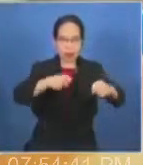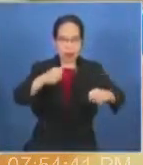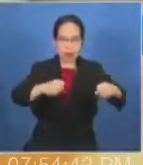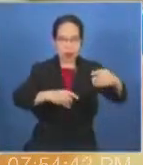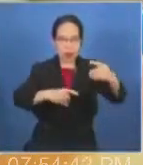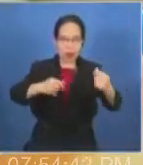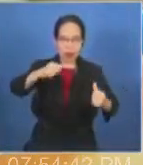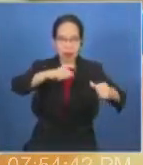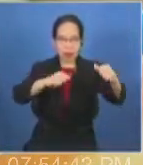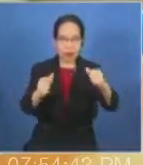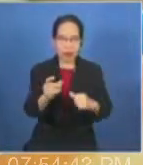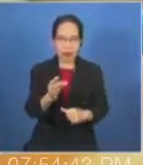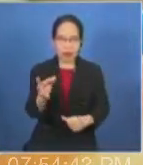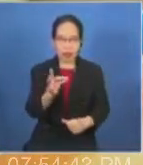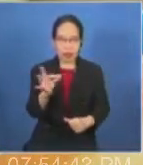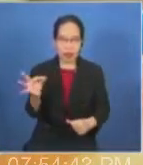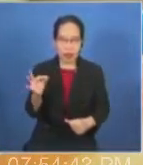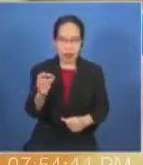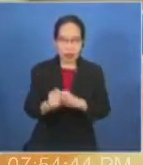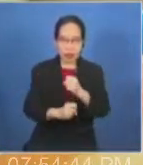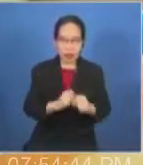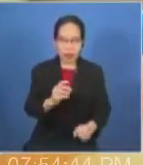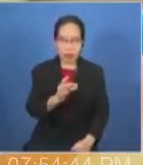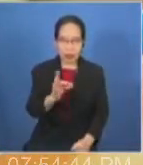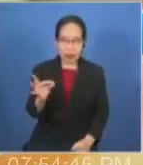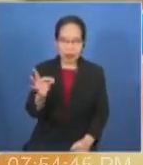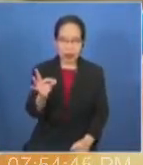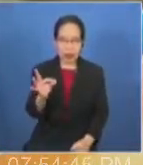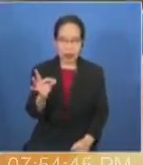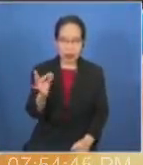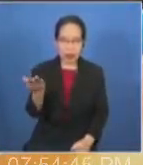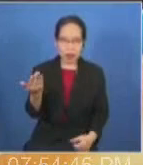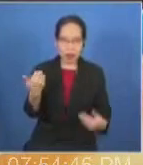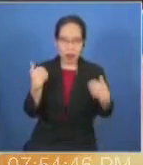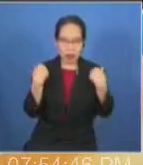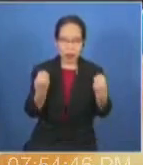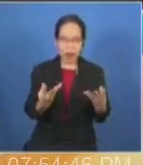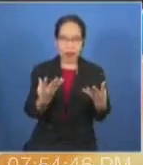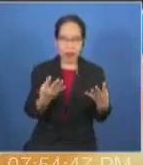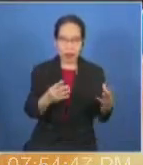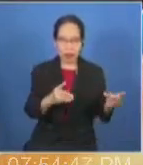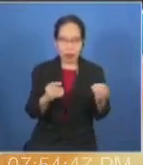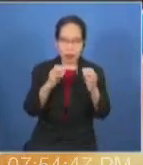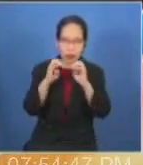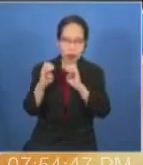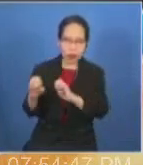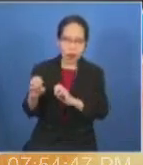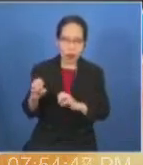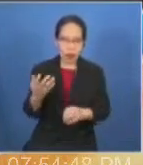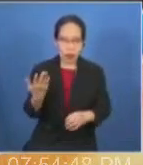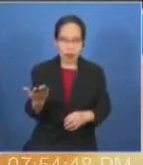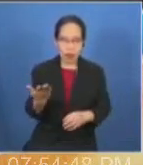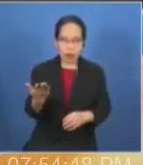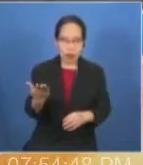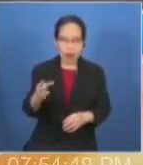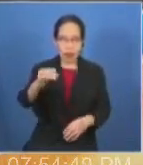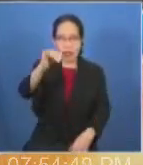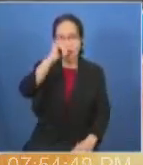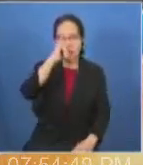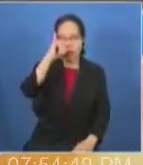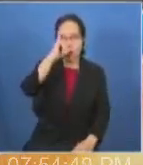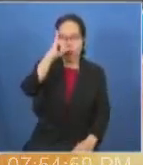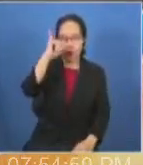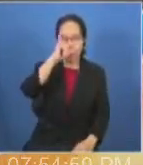at that time. In 1999, he had many vices. There's alcohol